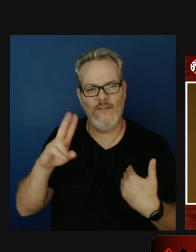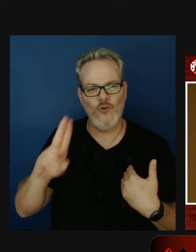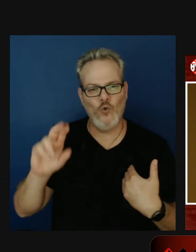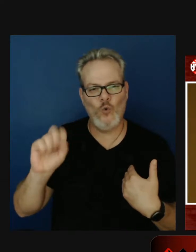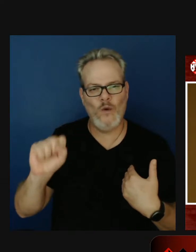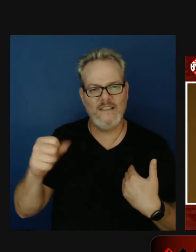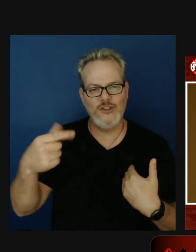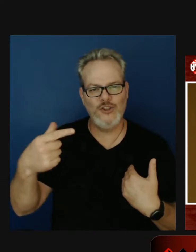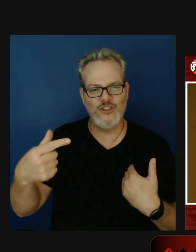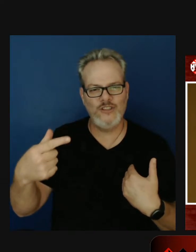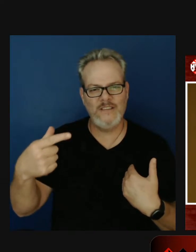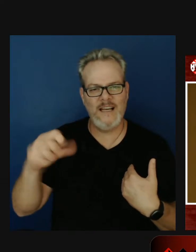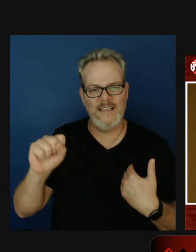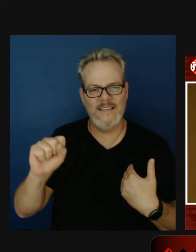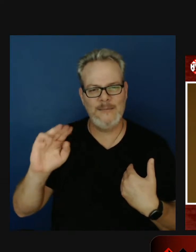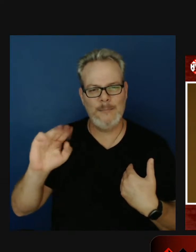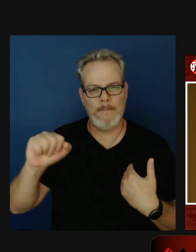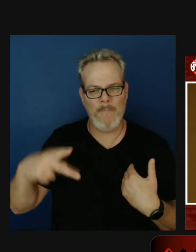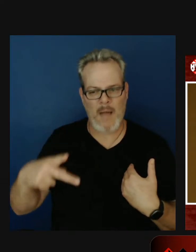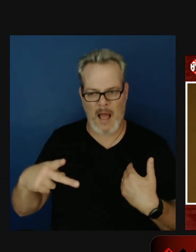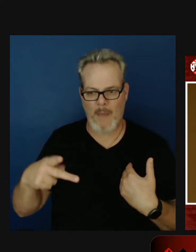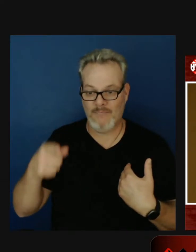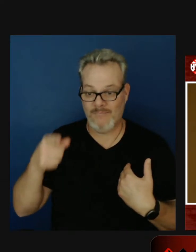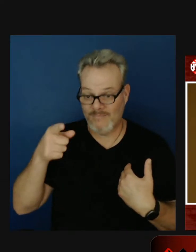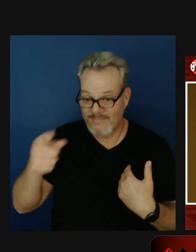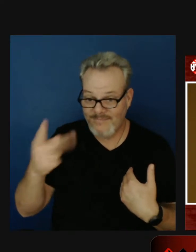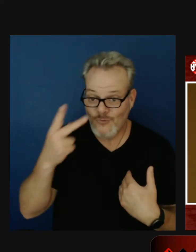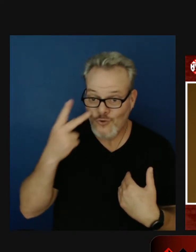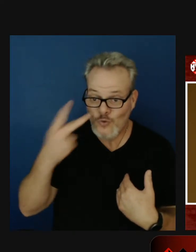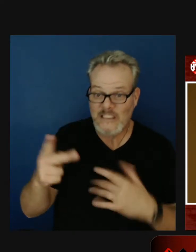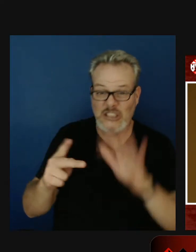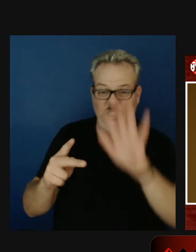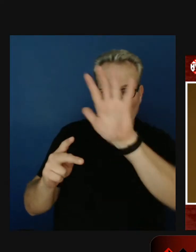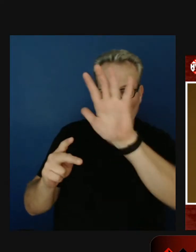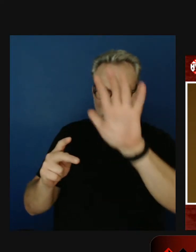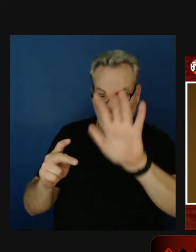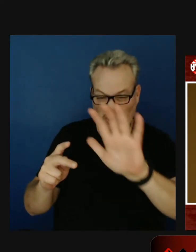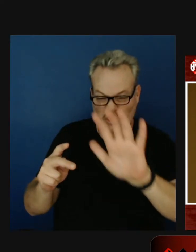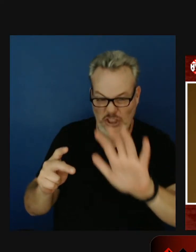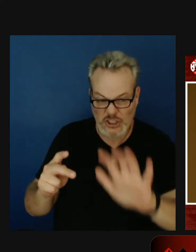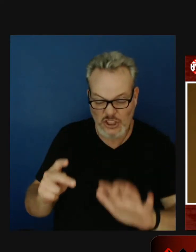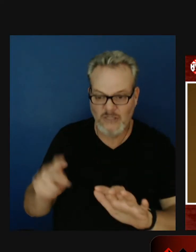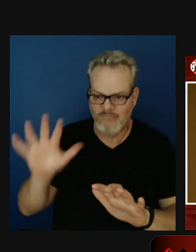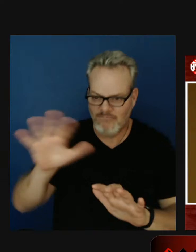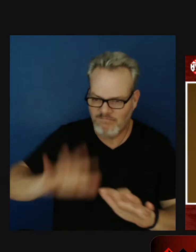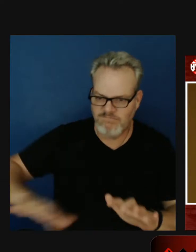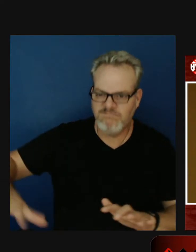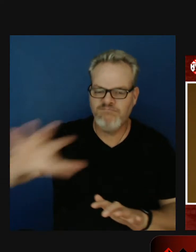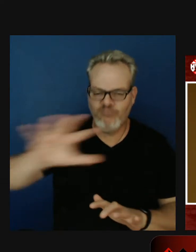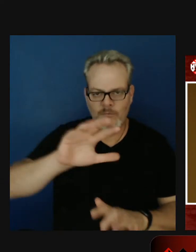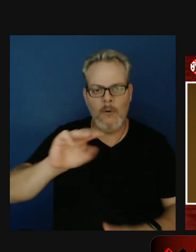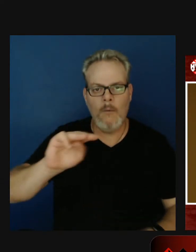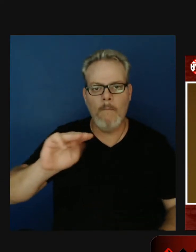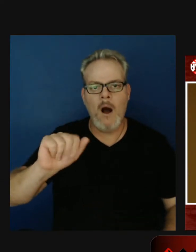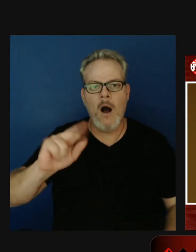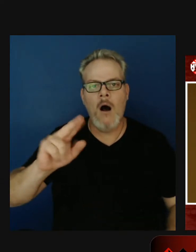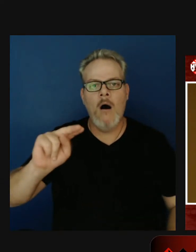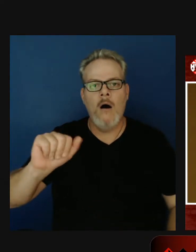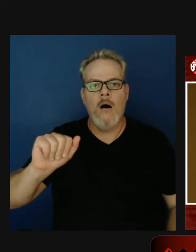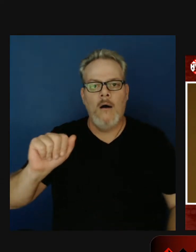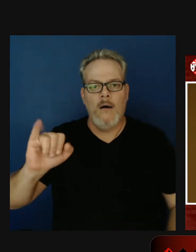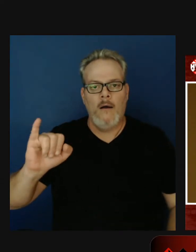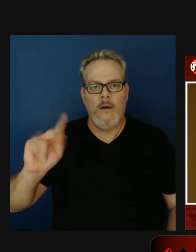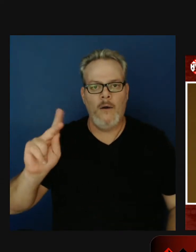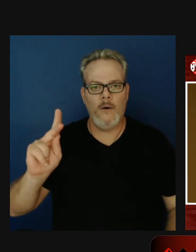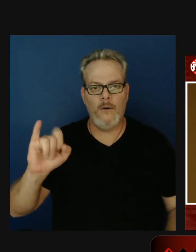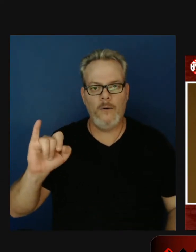have. You got your big map sheet here. Here's the Mauna Iki flow. But a lot of